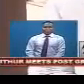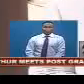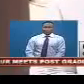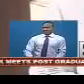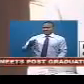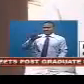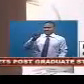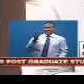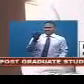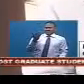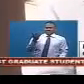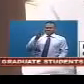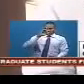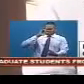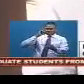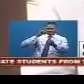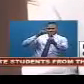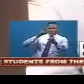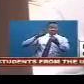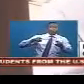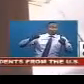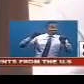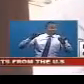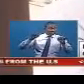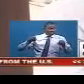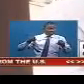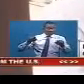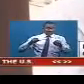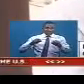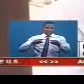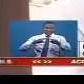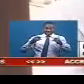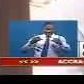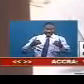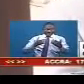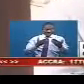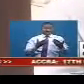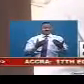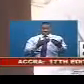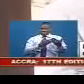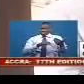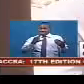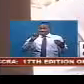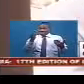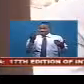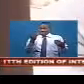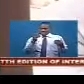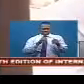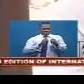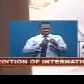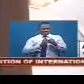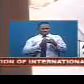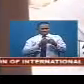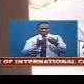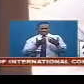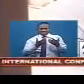MDG. And it's the right time now to look at how to scale up what we are doing and also how to think further,